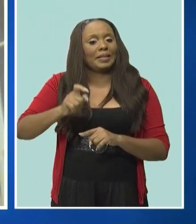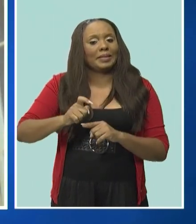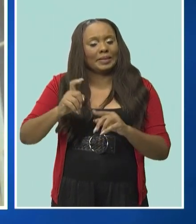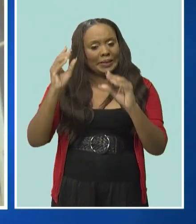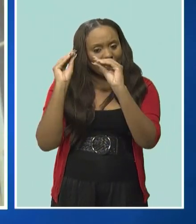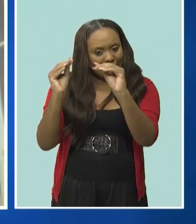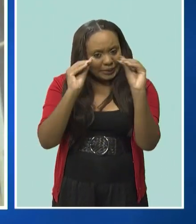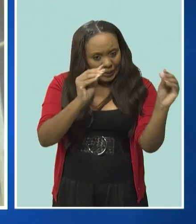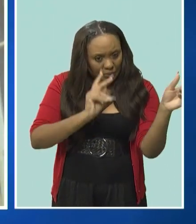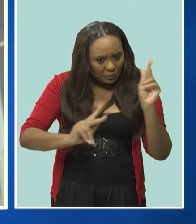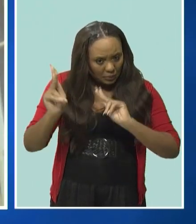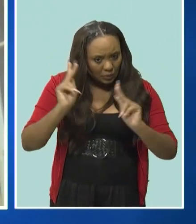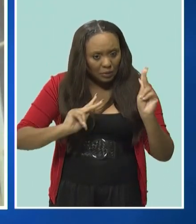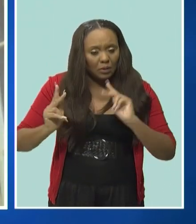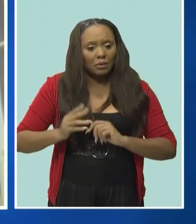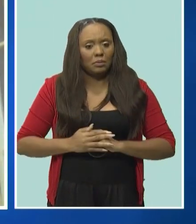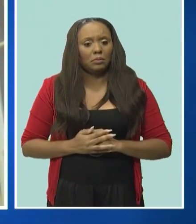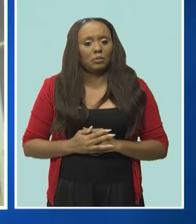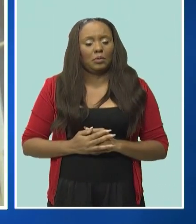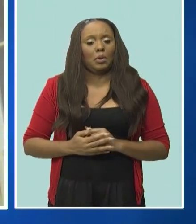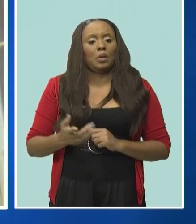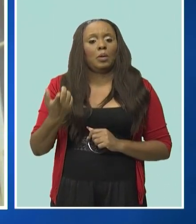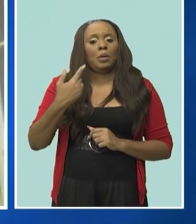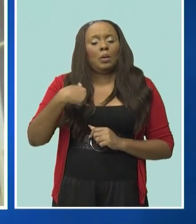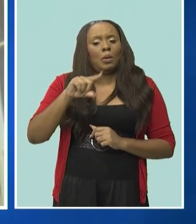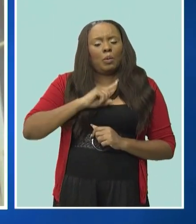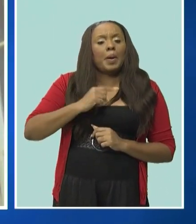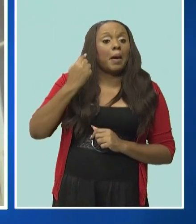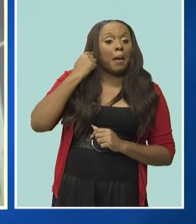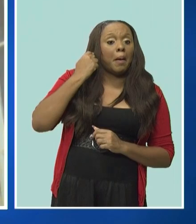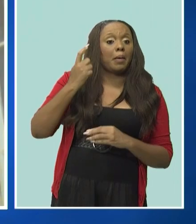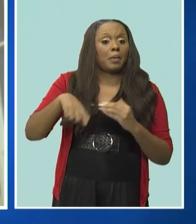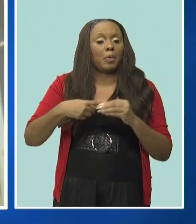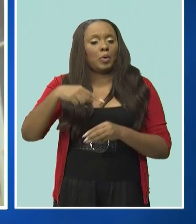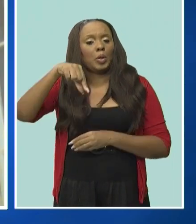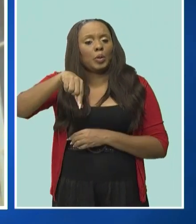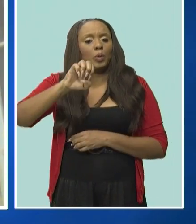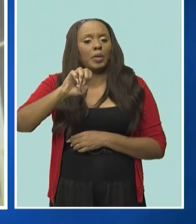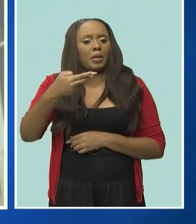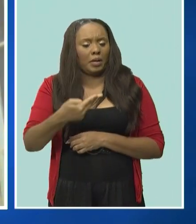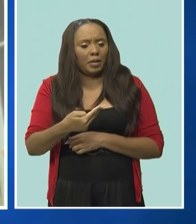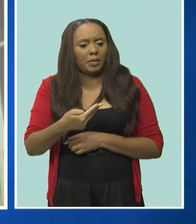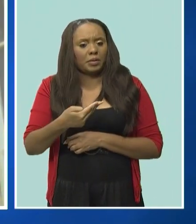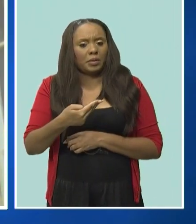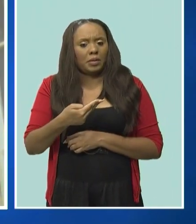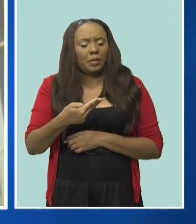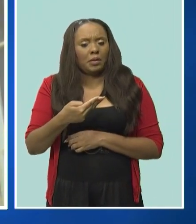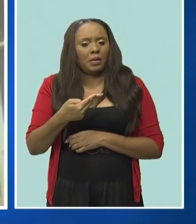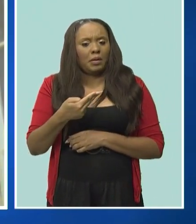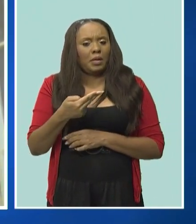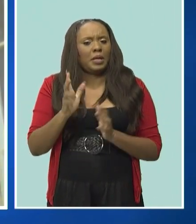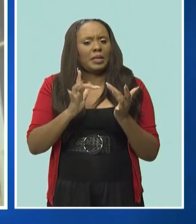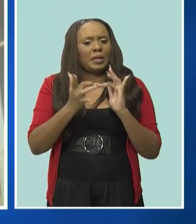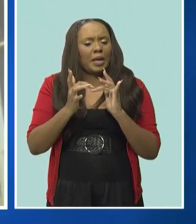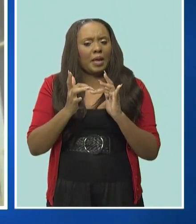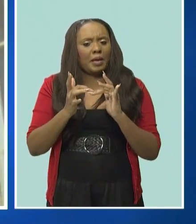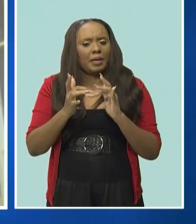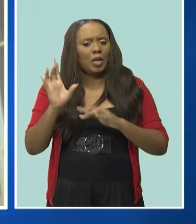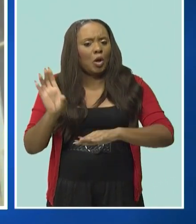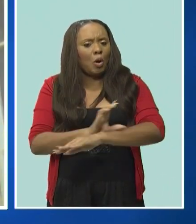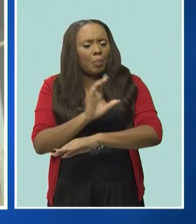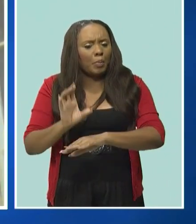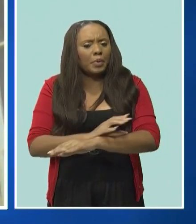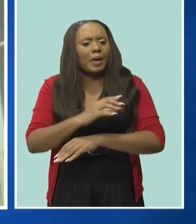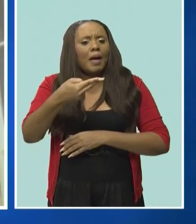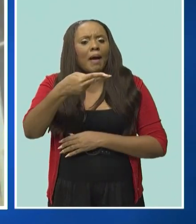full disclosure of the attack was not communicated to the public, it's still an ongoing activity. I